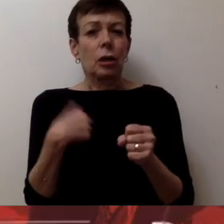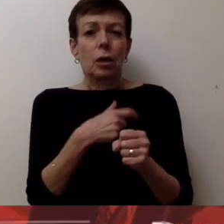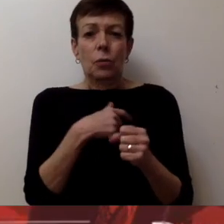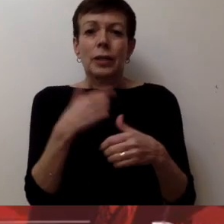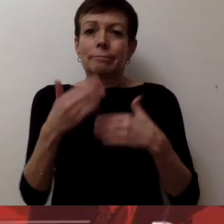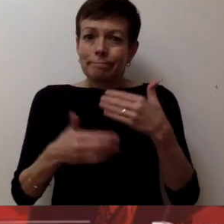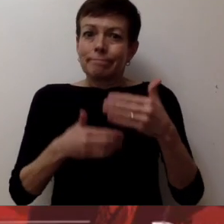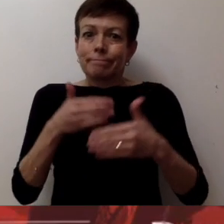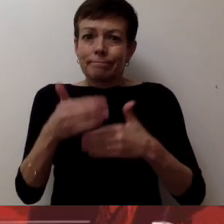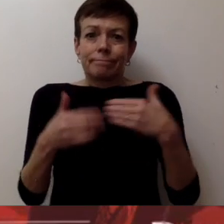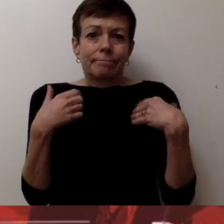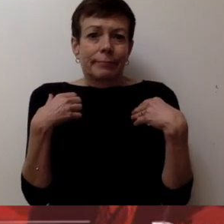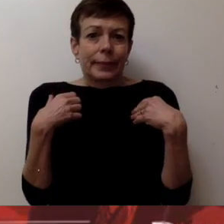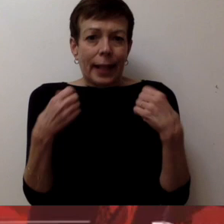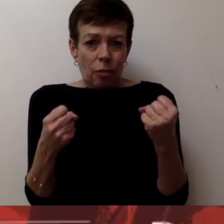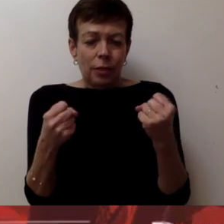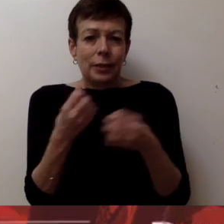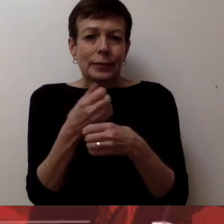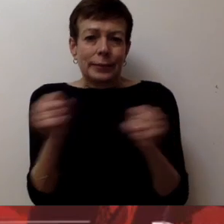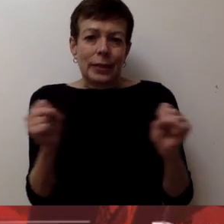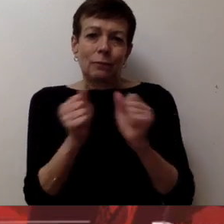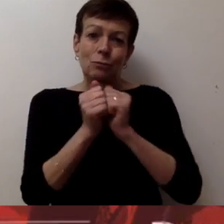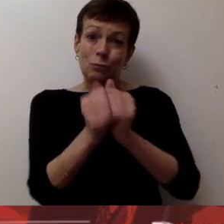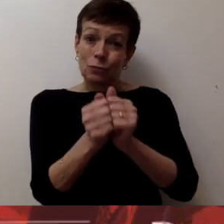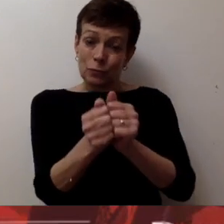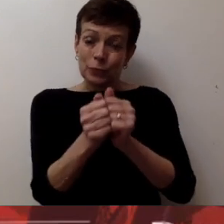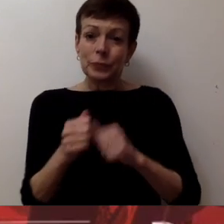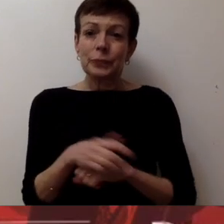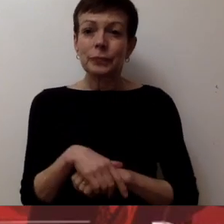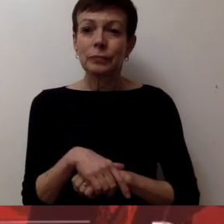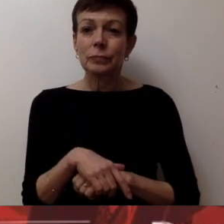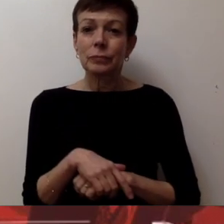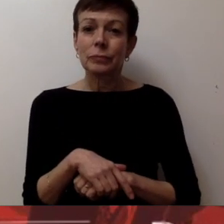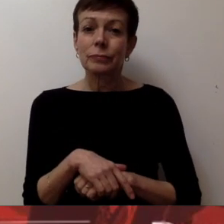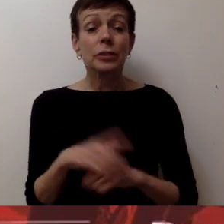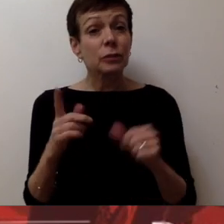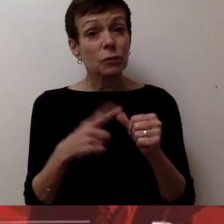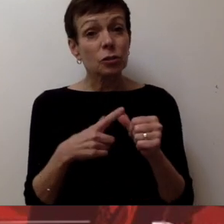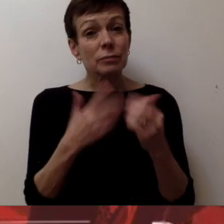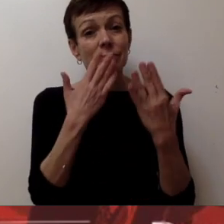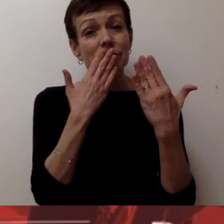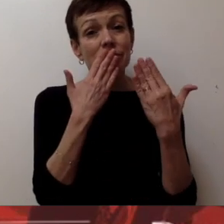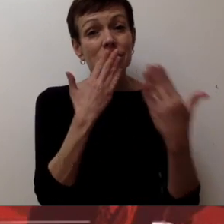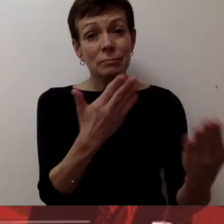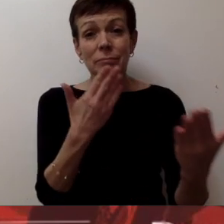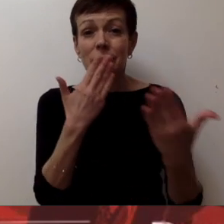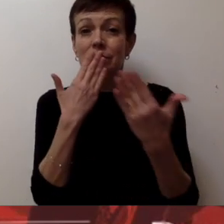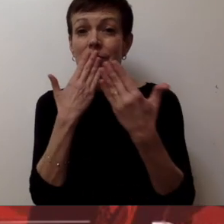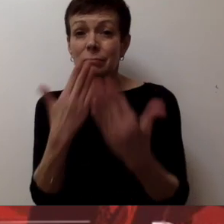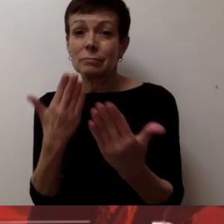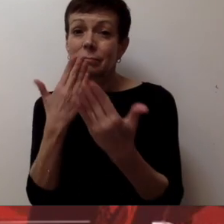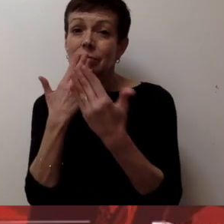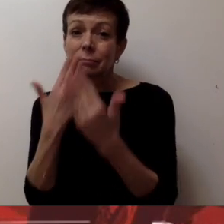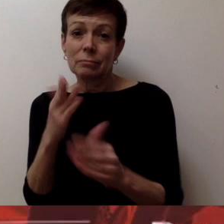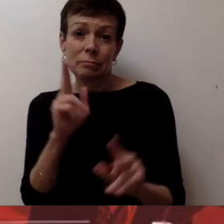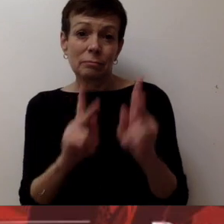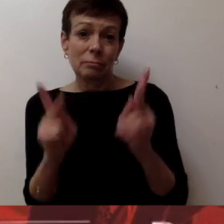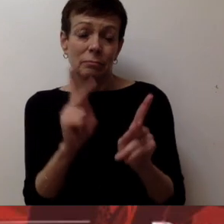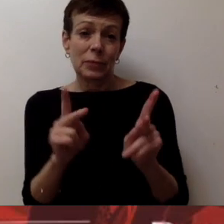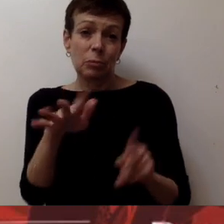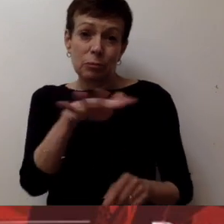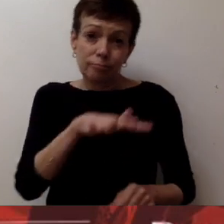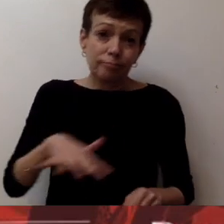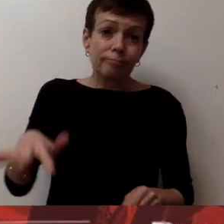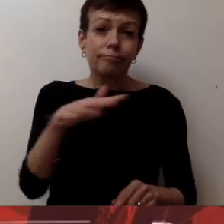safe, healthy, and together. I want to start by thanking you, our residents, for your continued